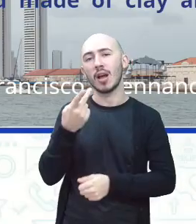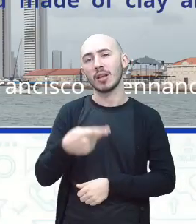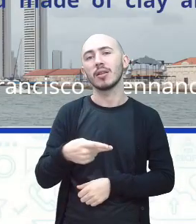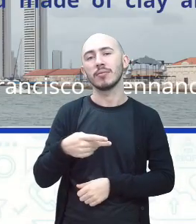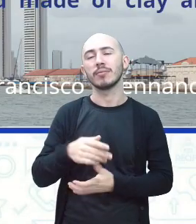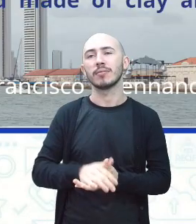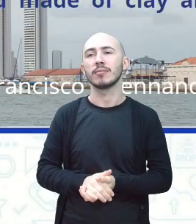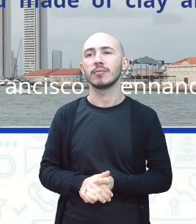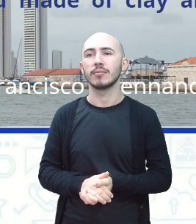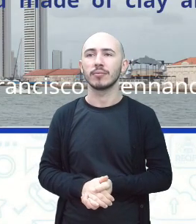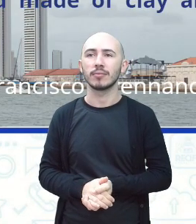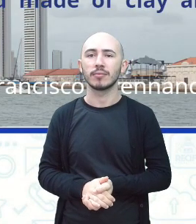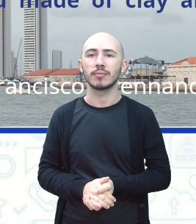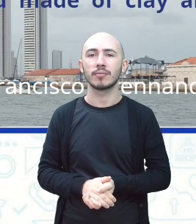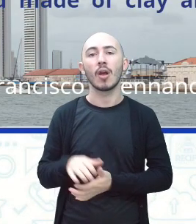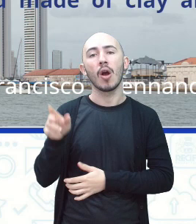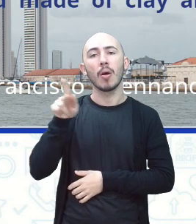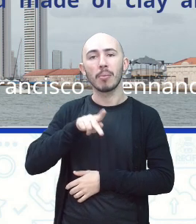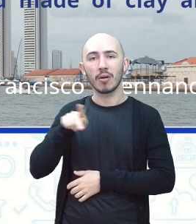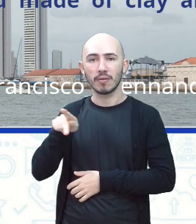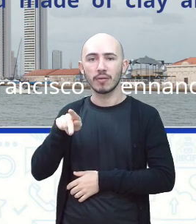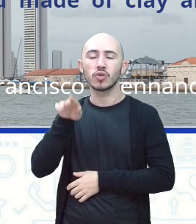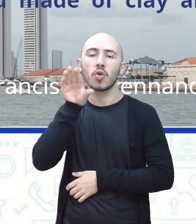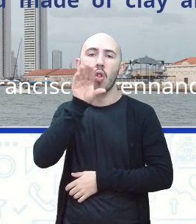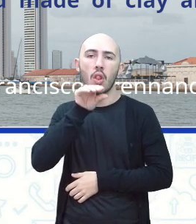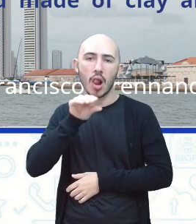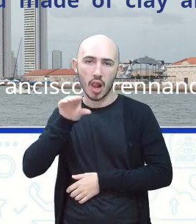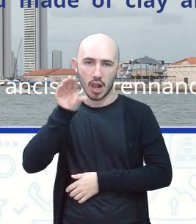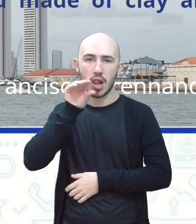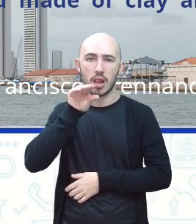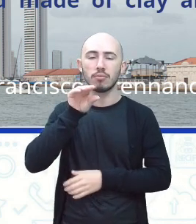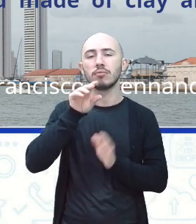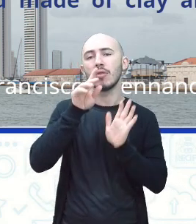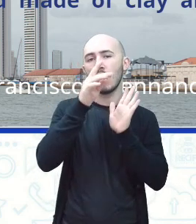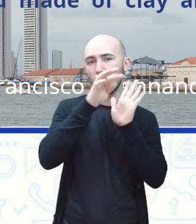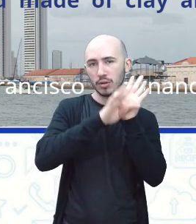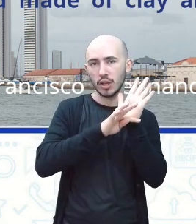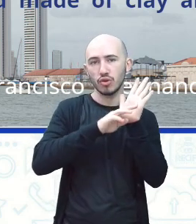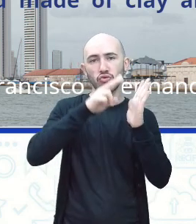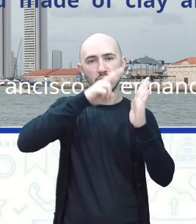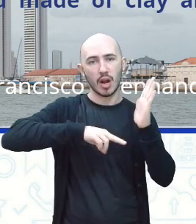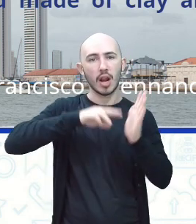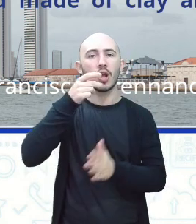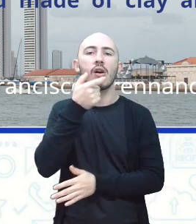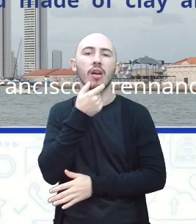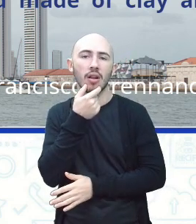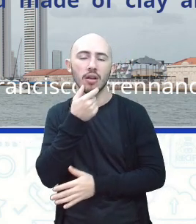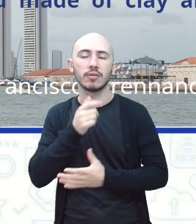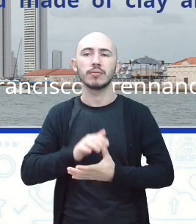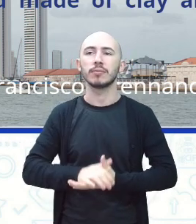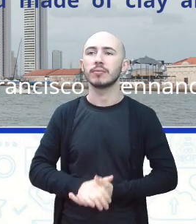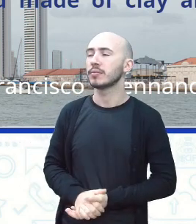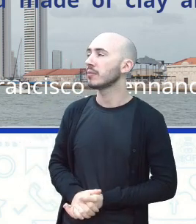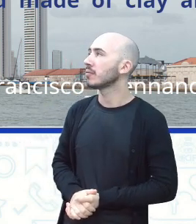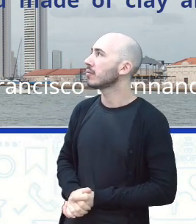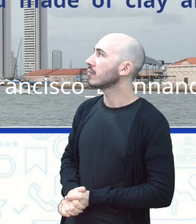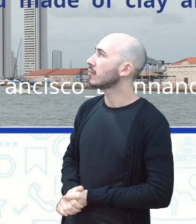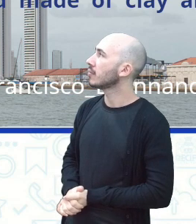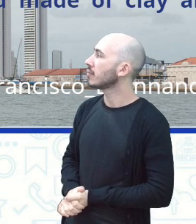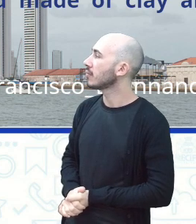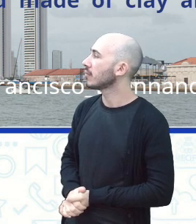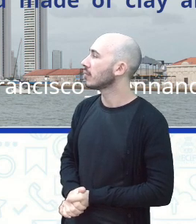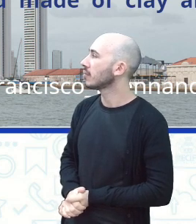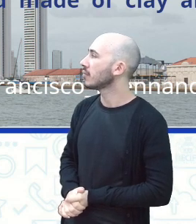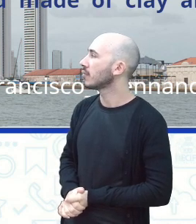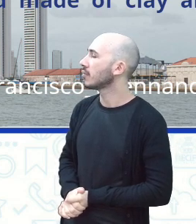Crystal Tower. The Francisco Brennan Sculpture Park was inaugurated on December 29,